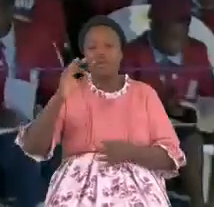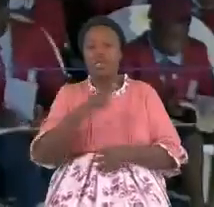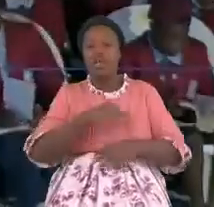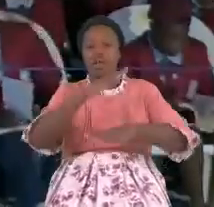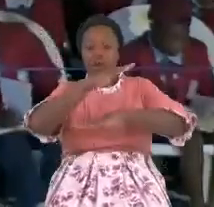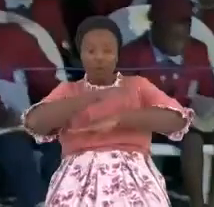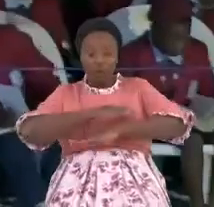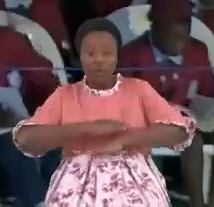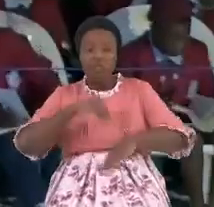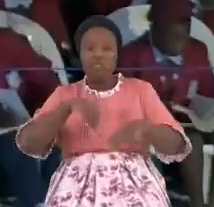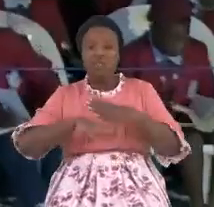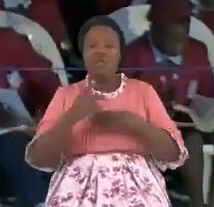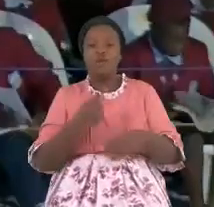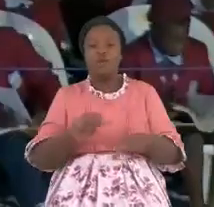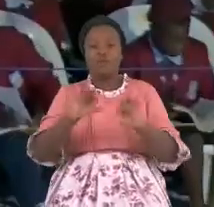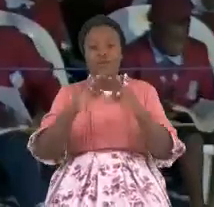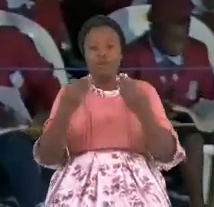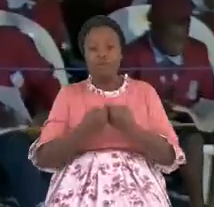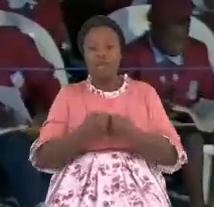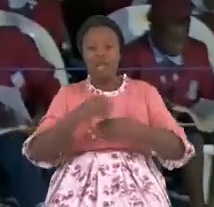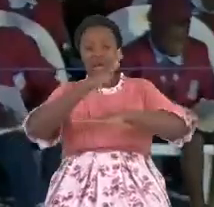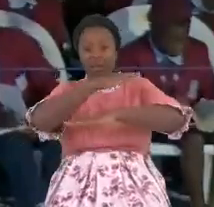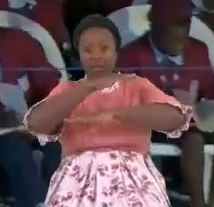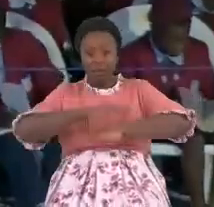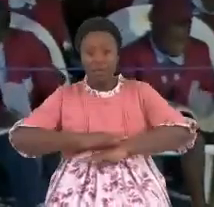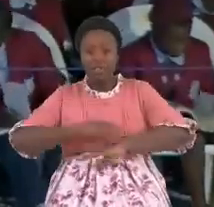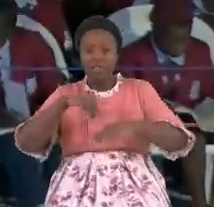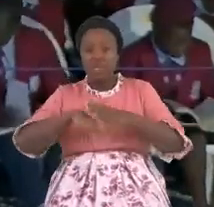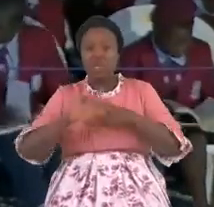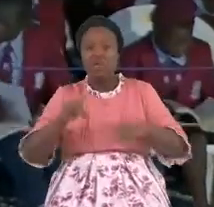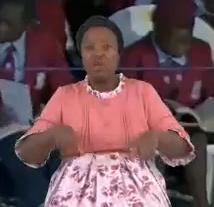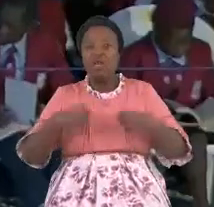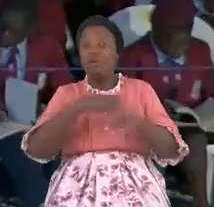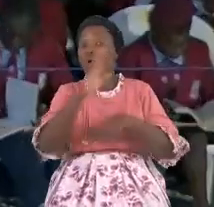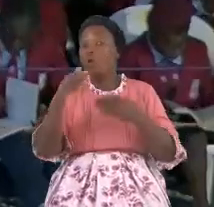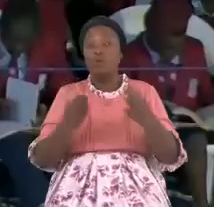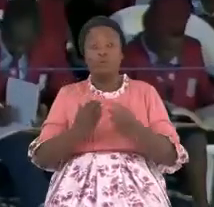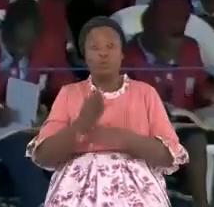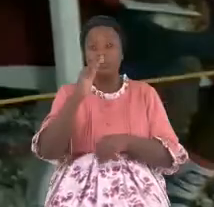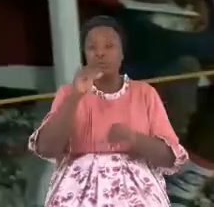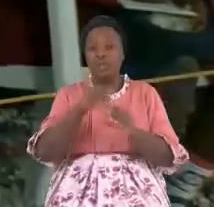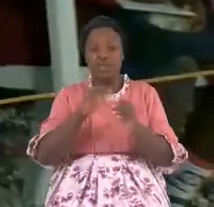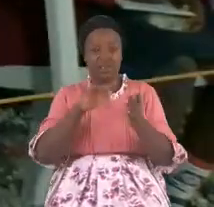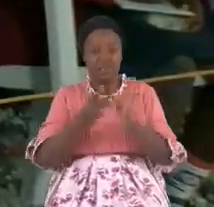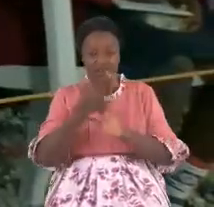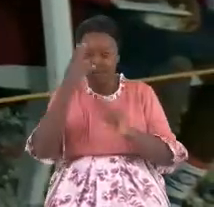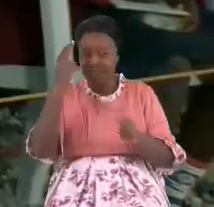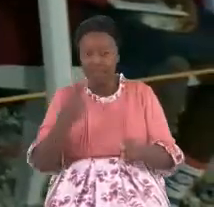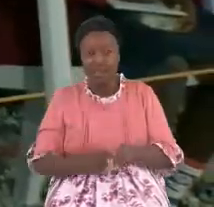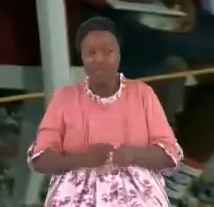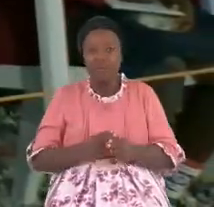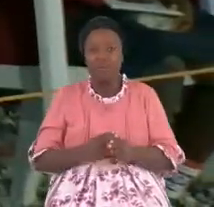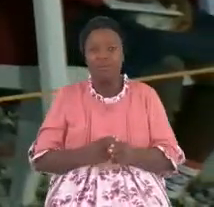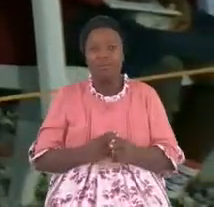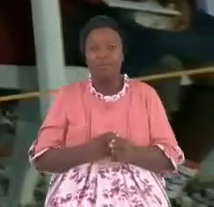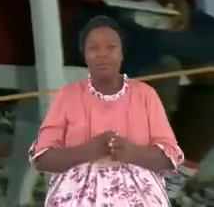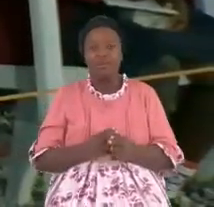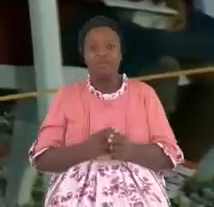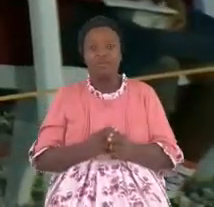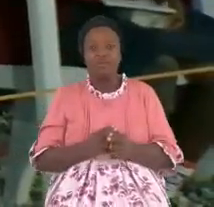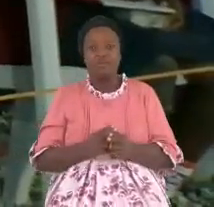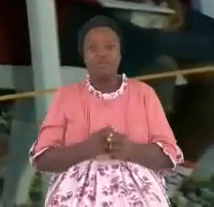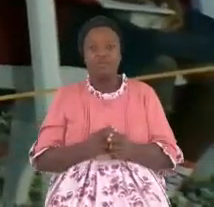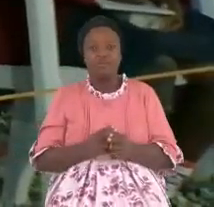family. And rest in your life all through in Jesus' name. You shall